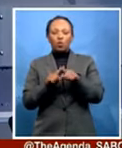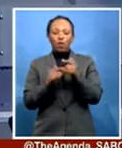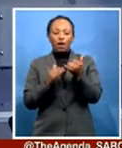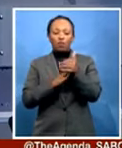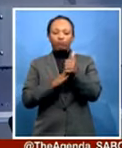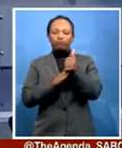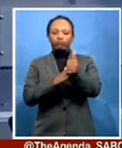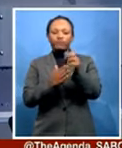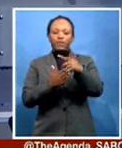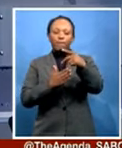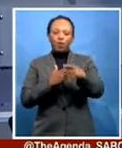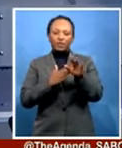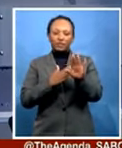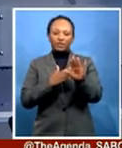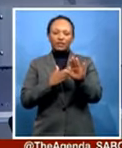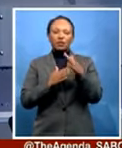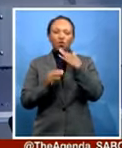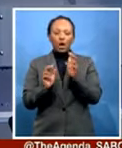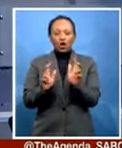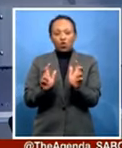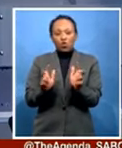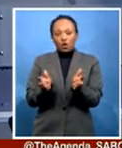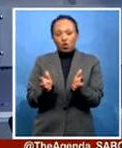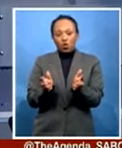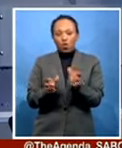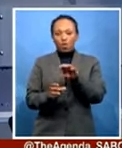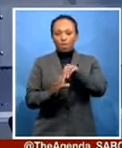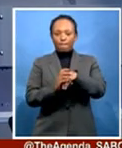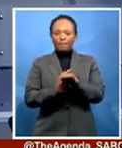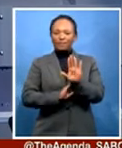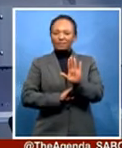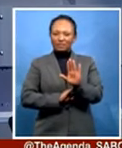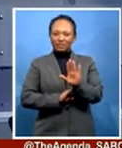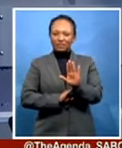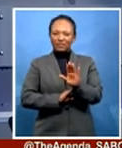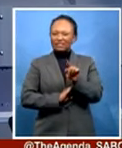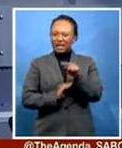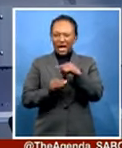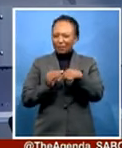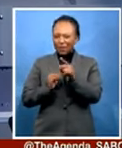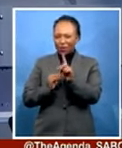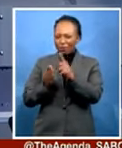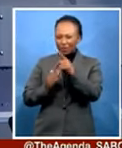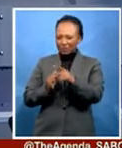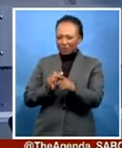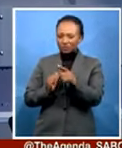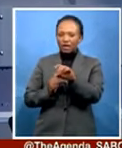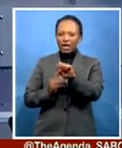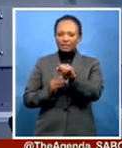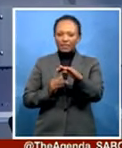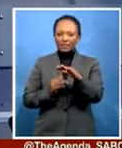radioactive isotopes is underway. What is this all about? Well, SABC Lerato Fikisi has more.